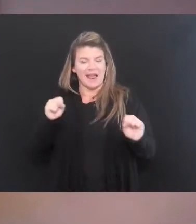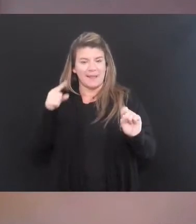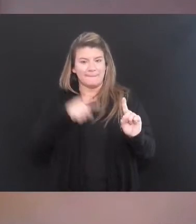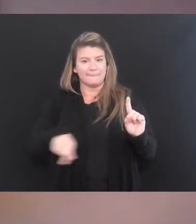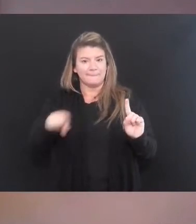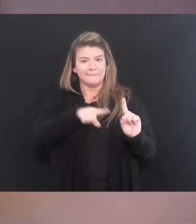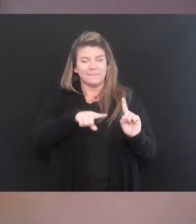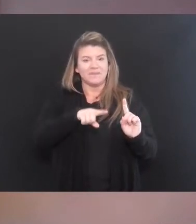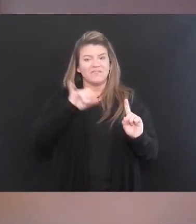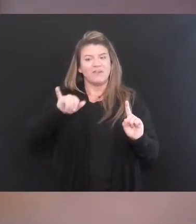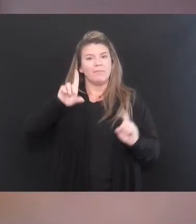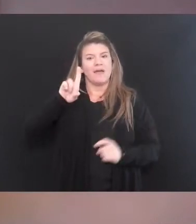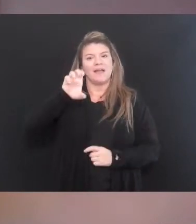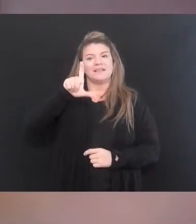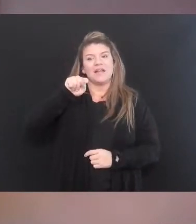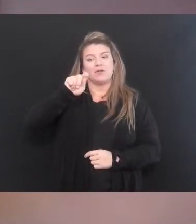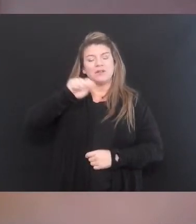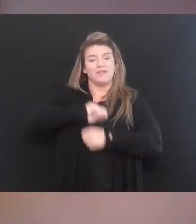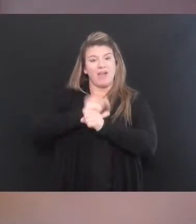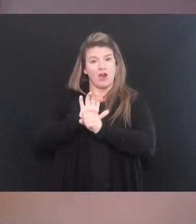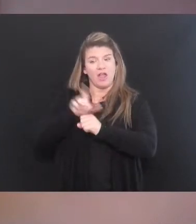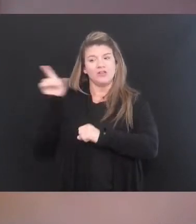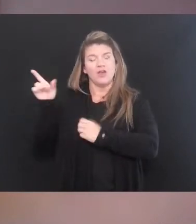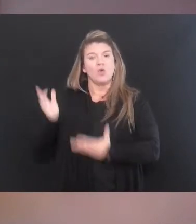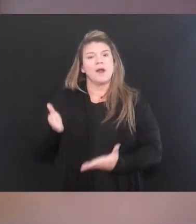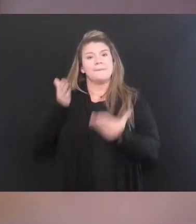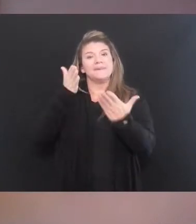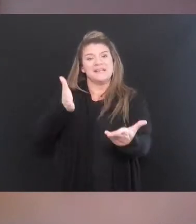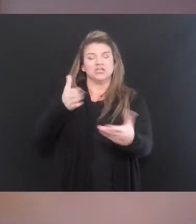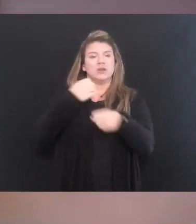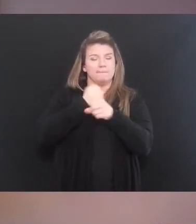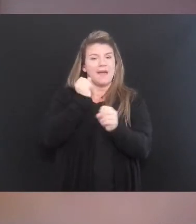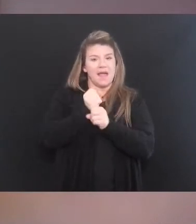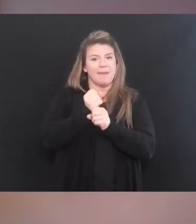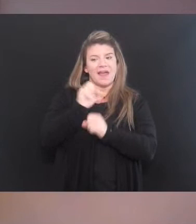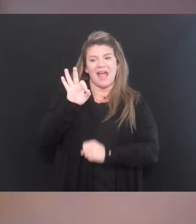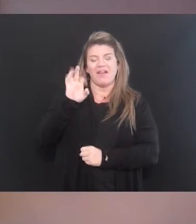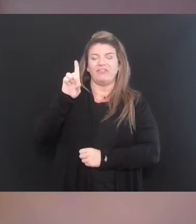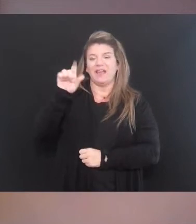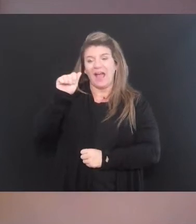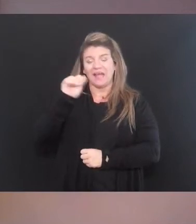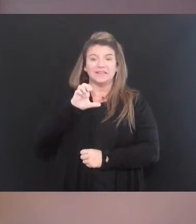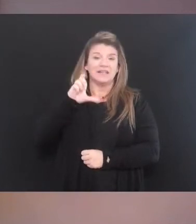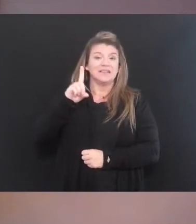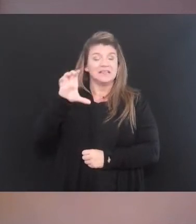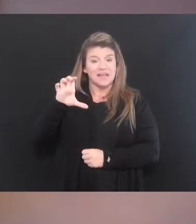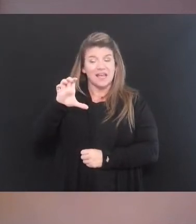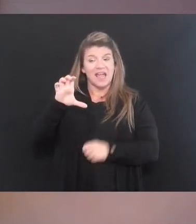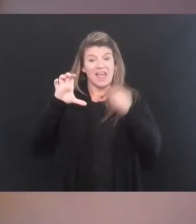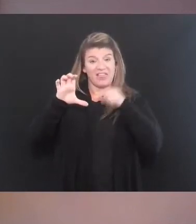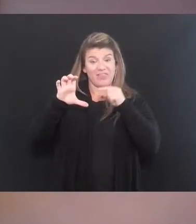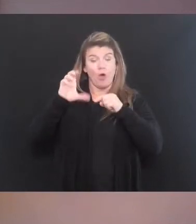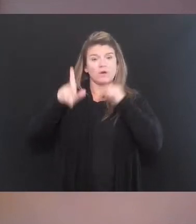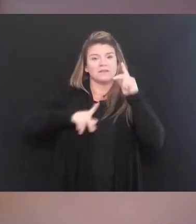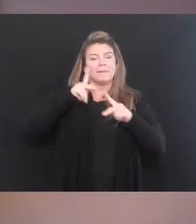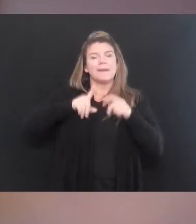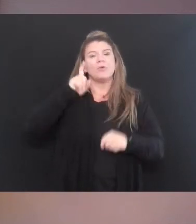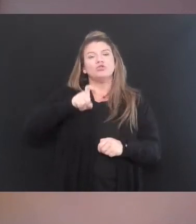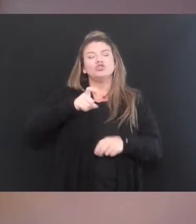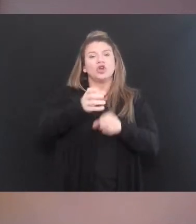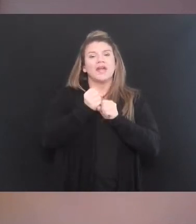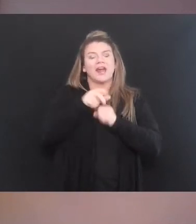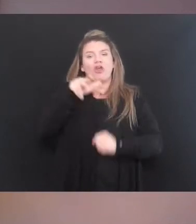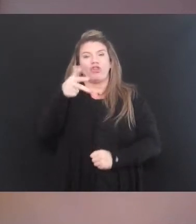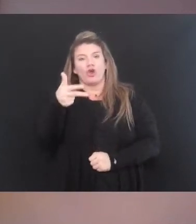the Delta variant. So the recommendation was made by the FDA and the CDC that these people should get a